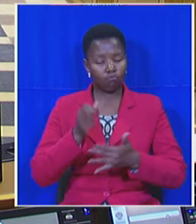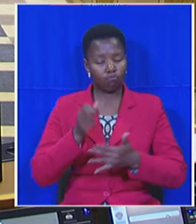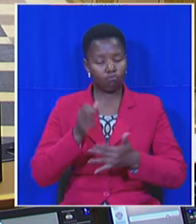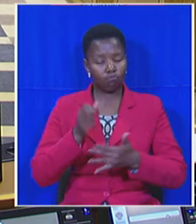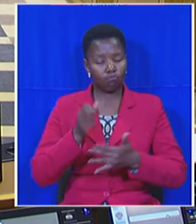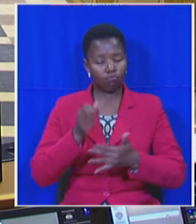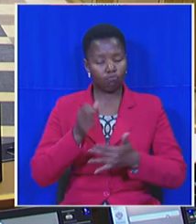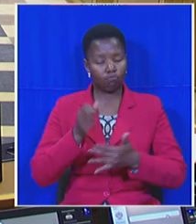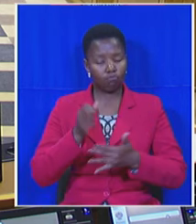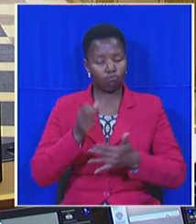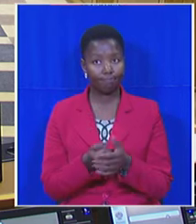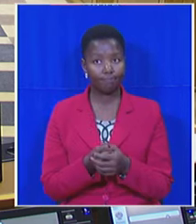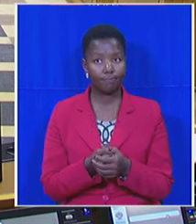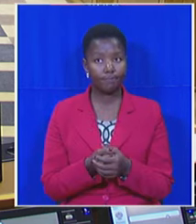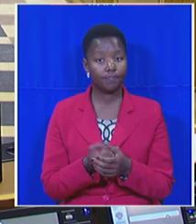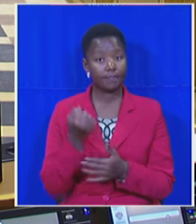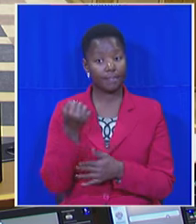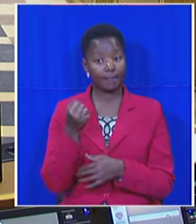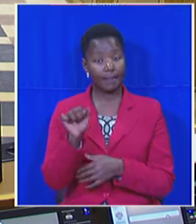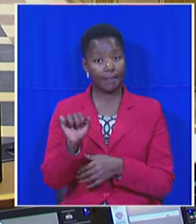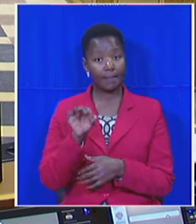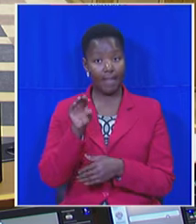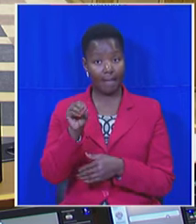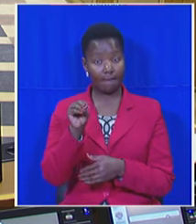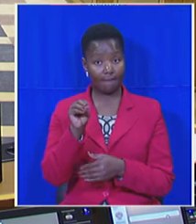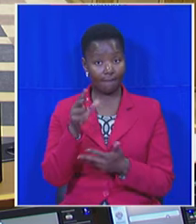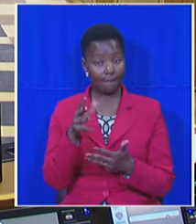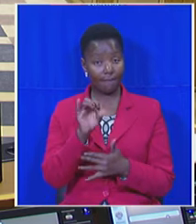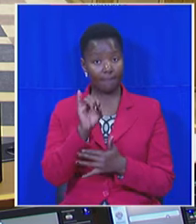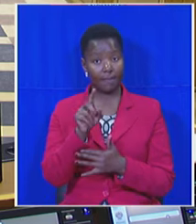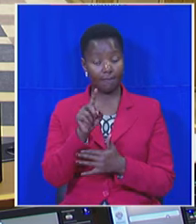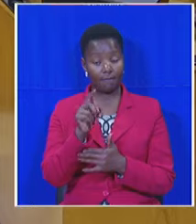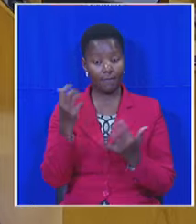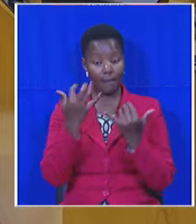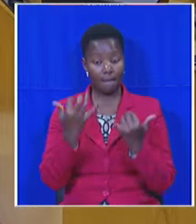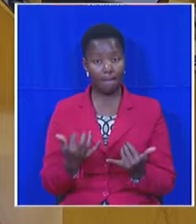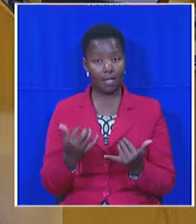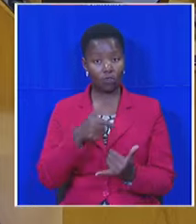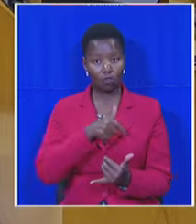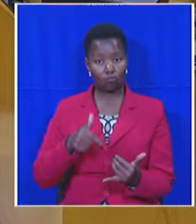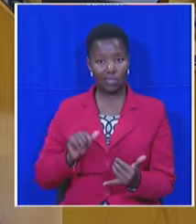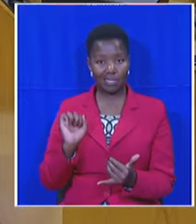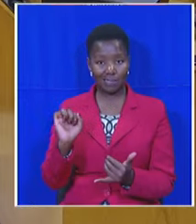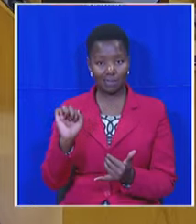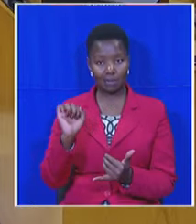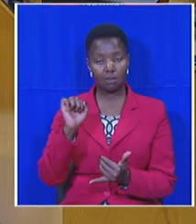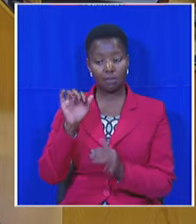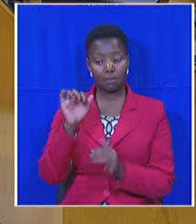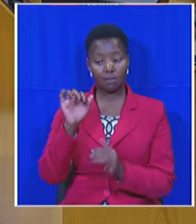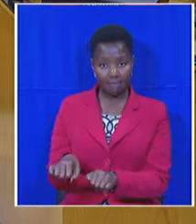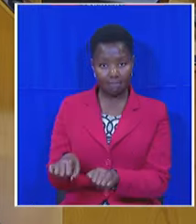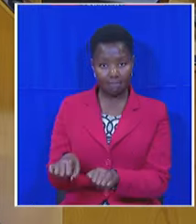Are there any objections to the appropriation bill? The first order being agreed to?